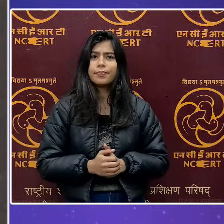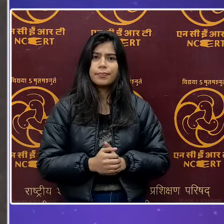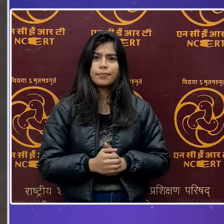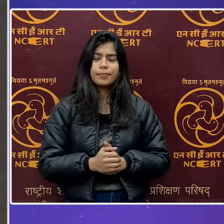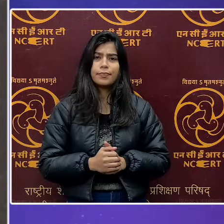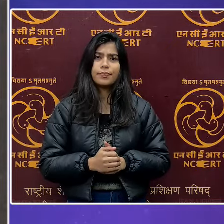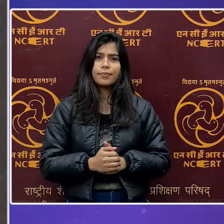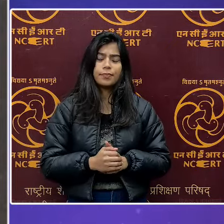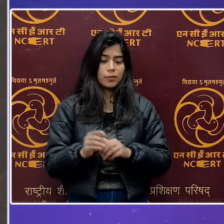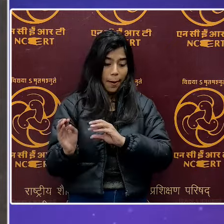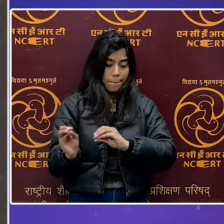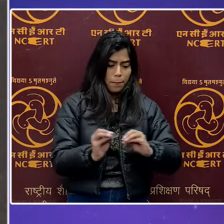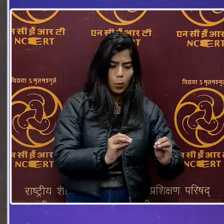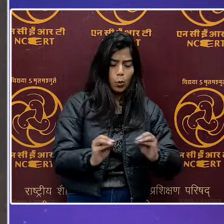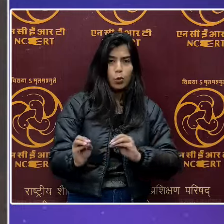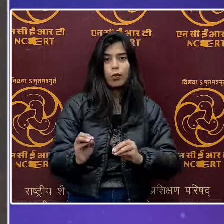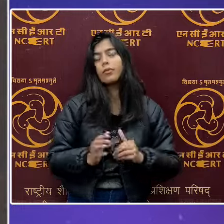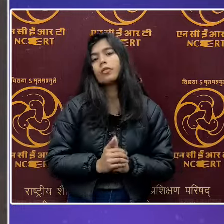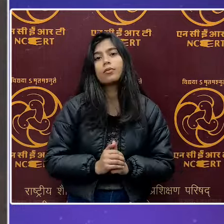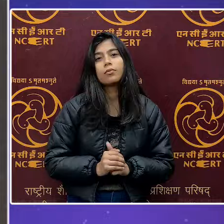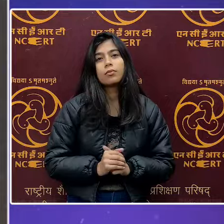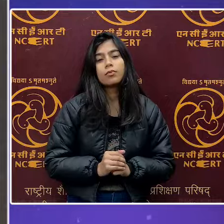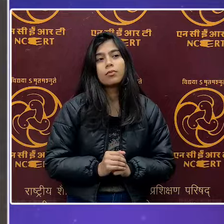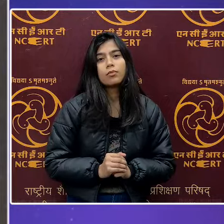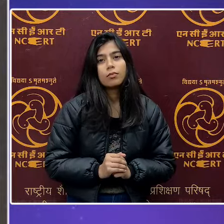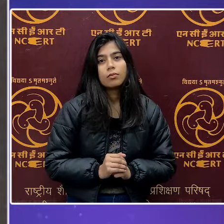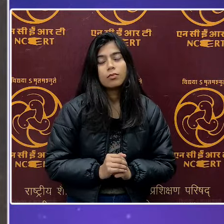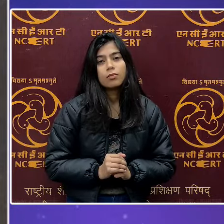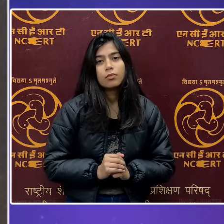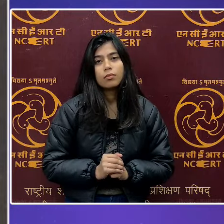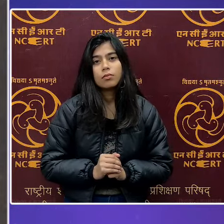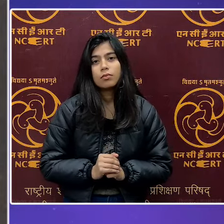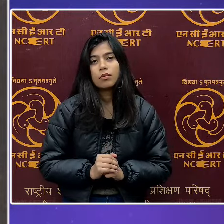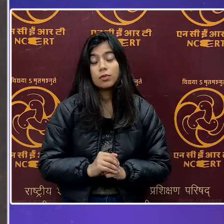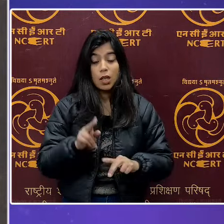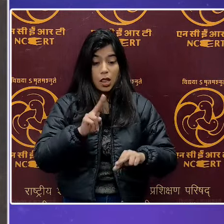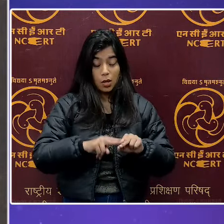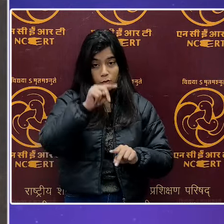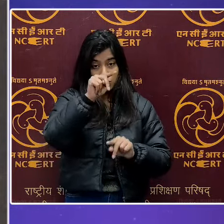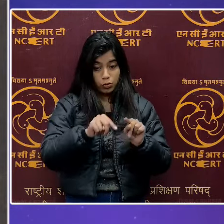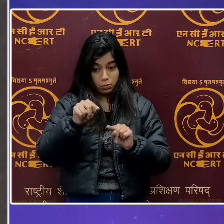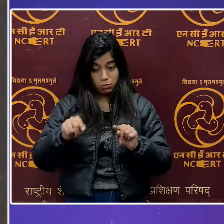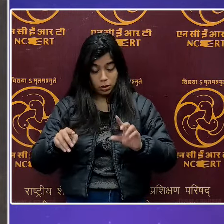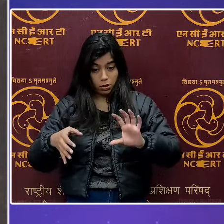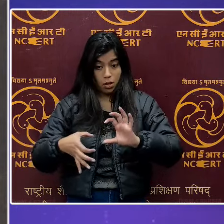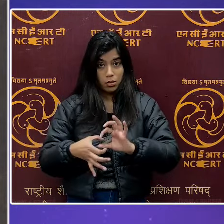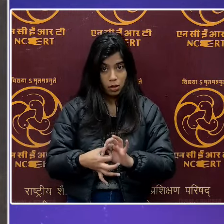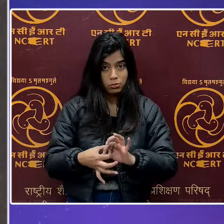It begins to move. As it begins to move with a certain frequency, okay,